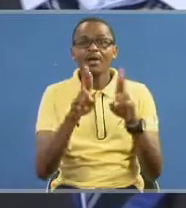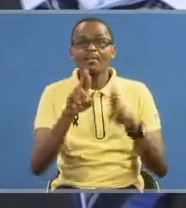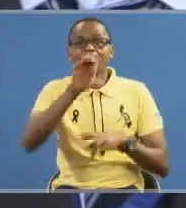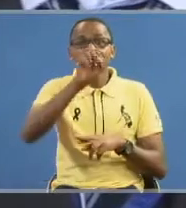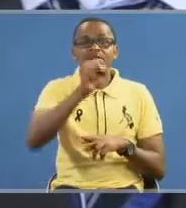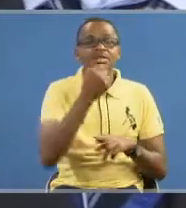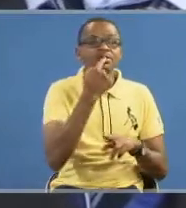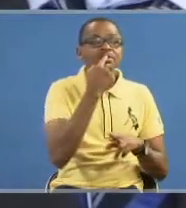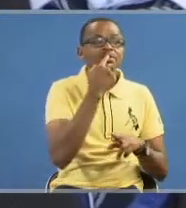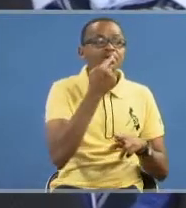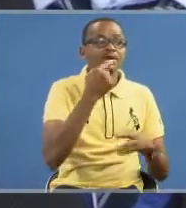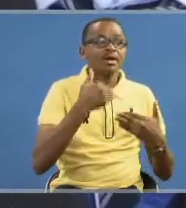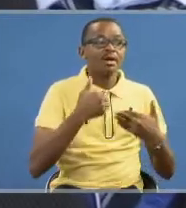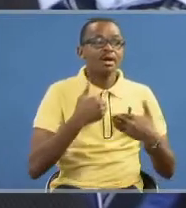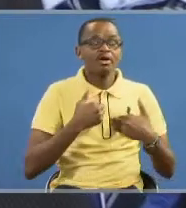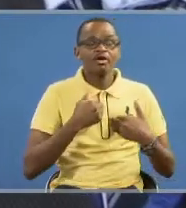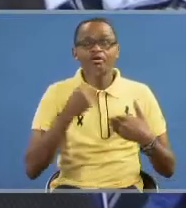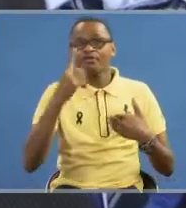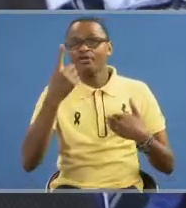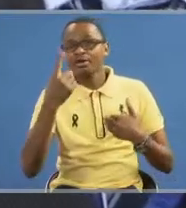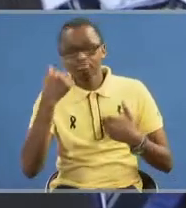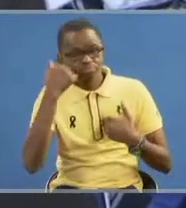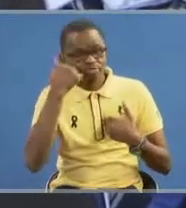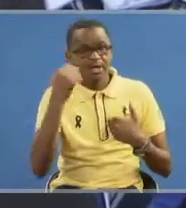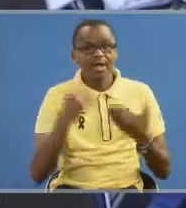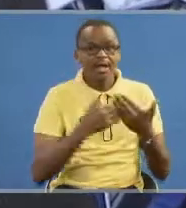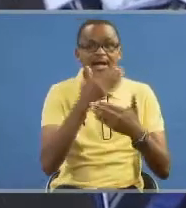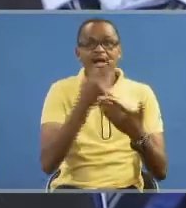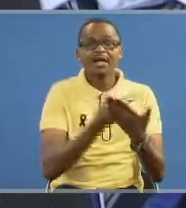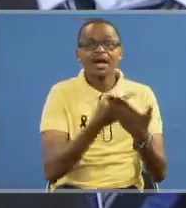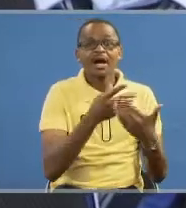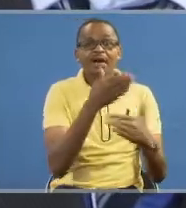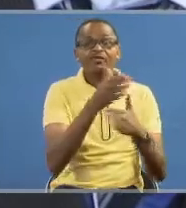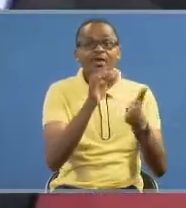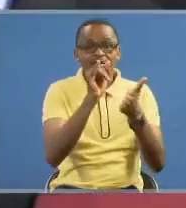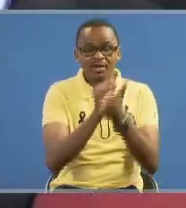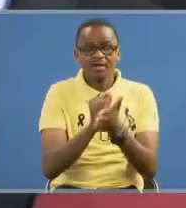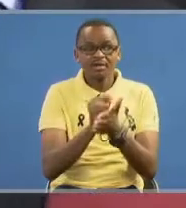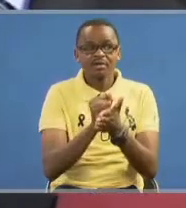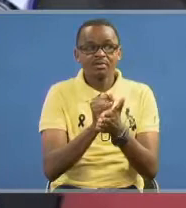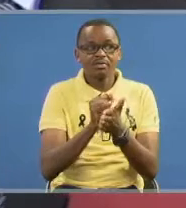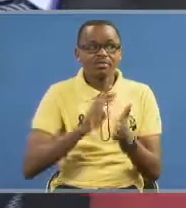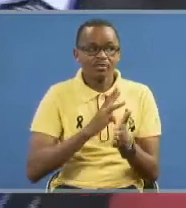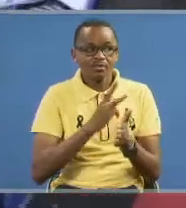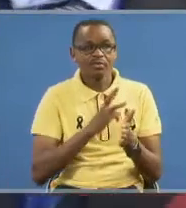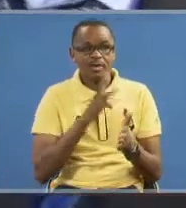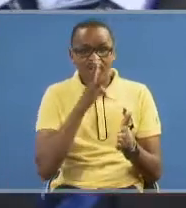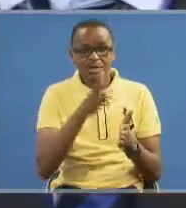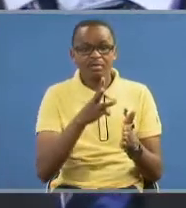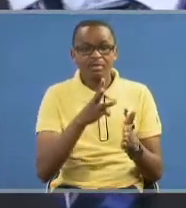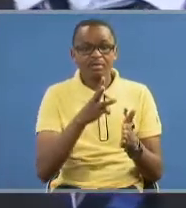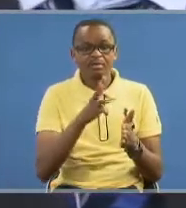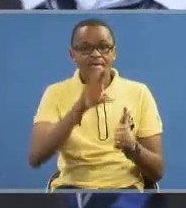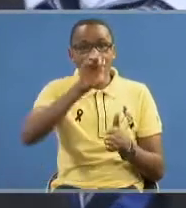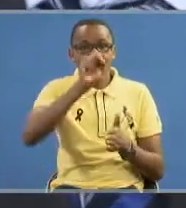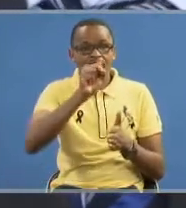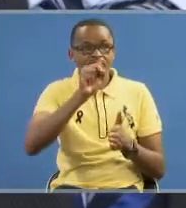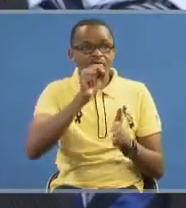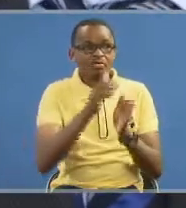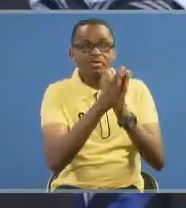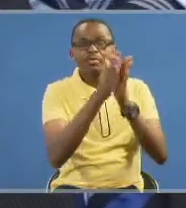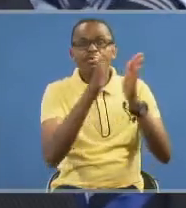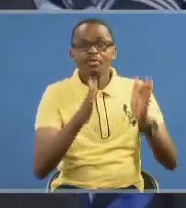CS said, to have our first patients next week. And then after that, of course, we will, with the guidance of the CS, we'll know when to